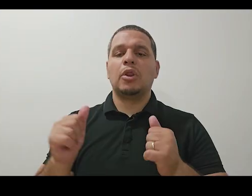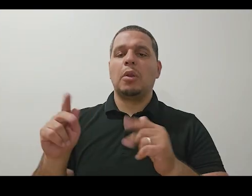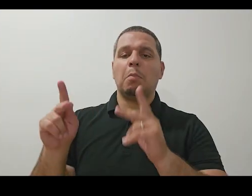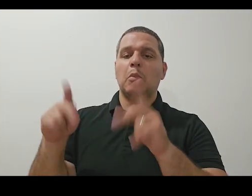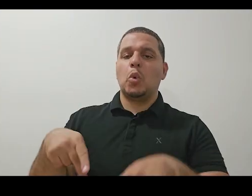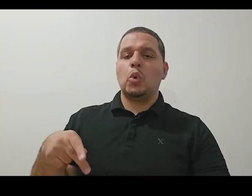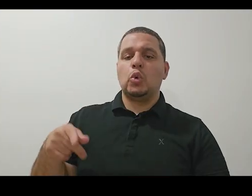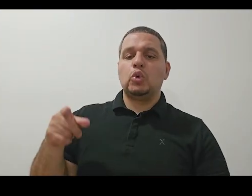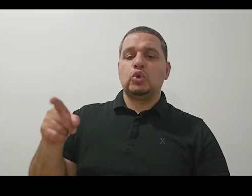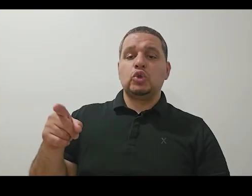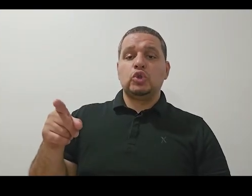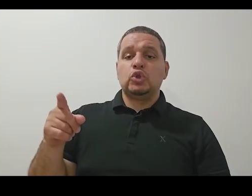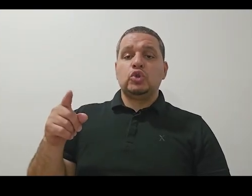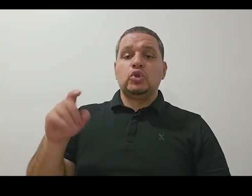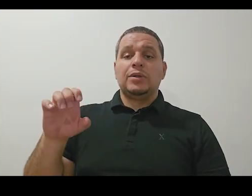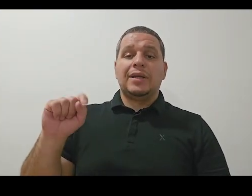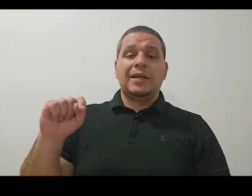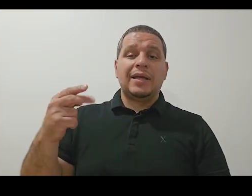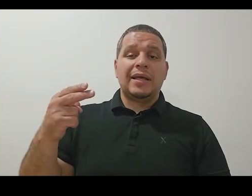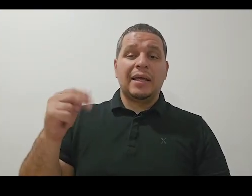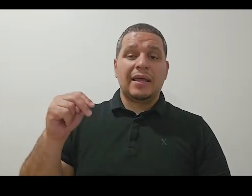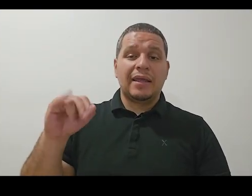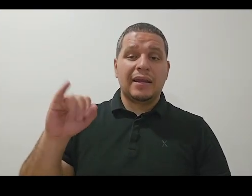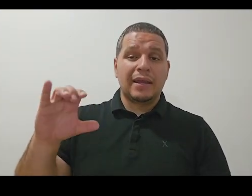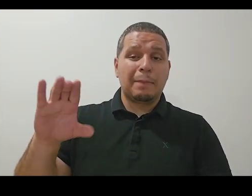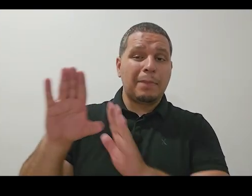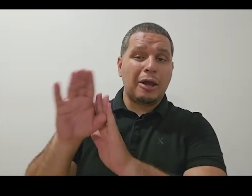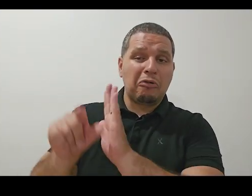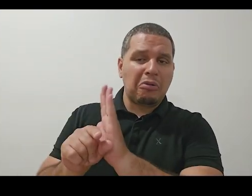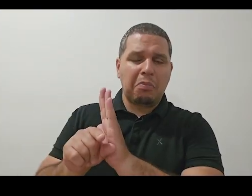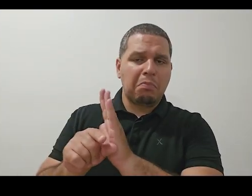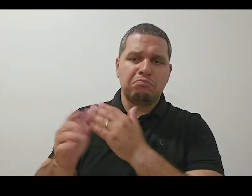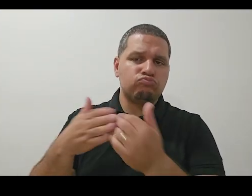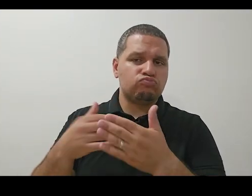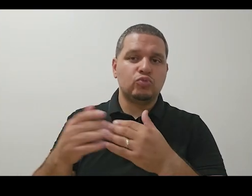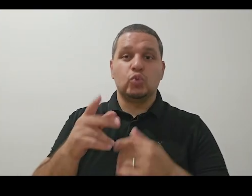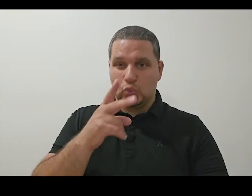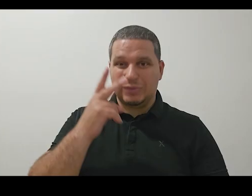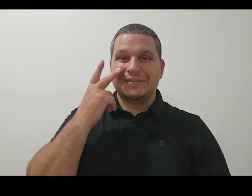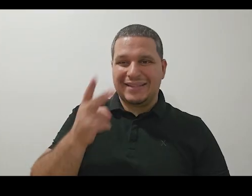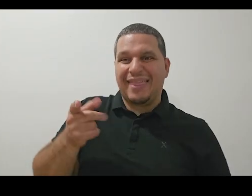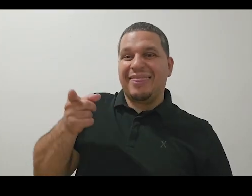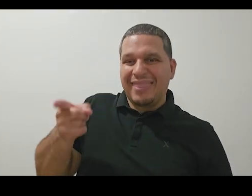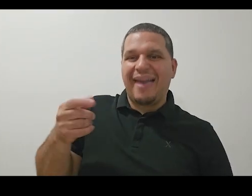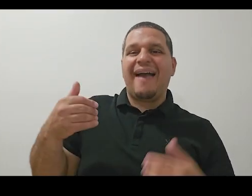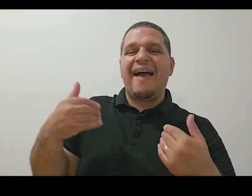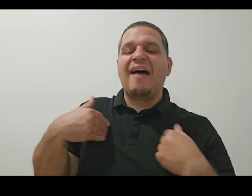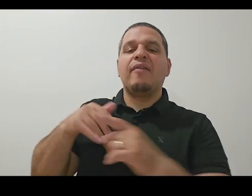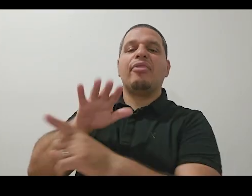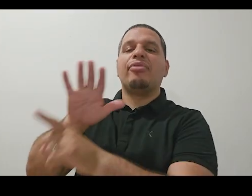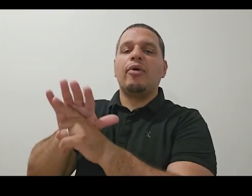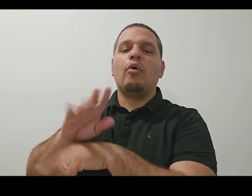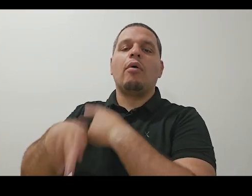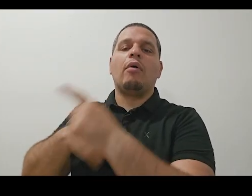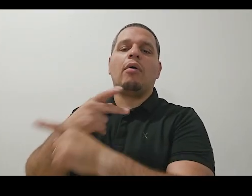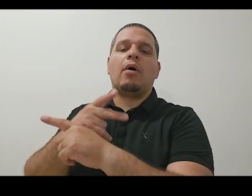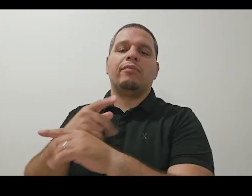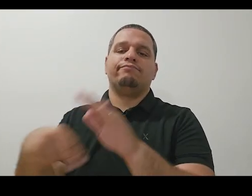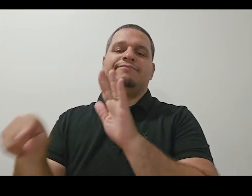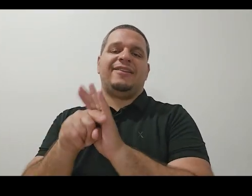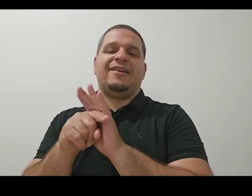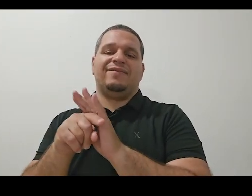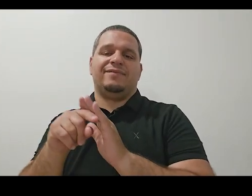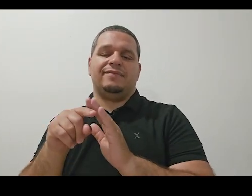the person's ethnic background. You see they have their own level of stigma